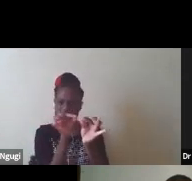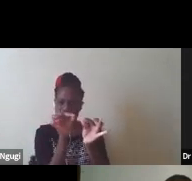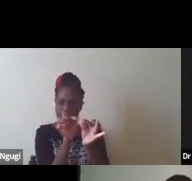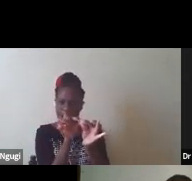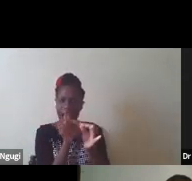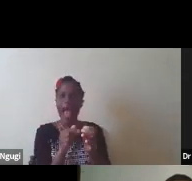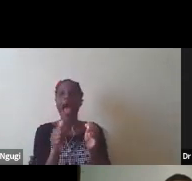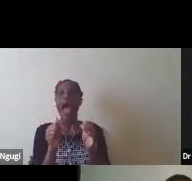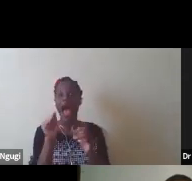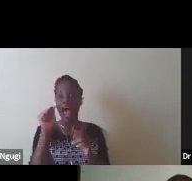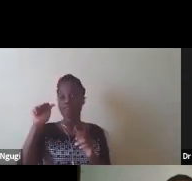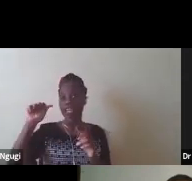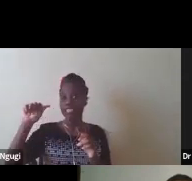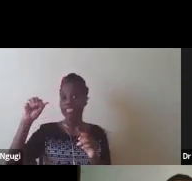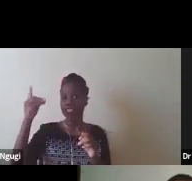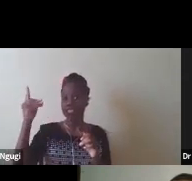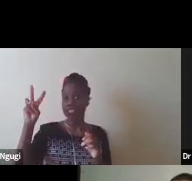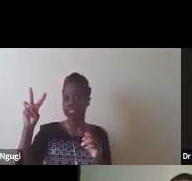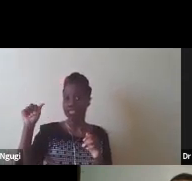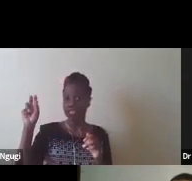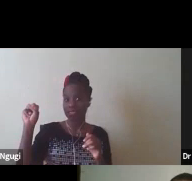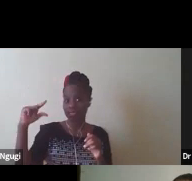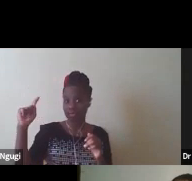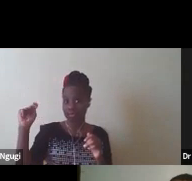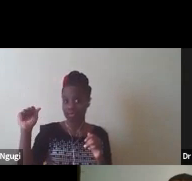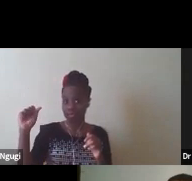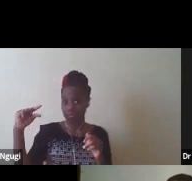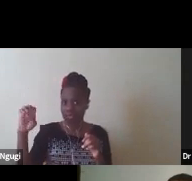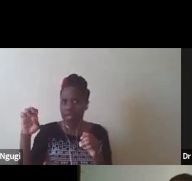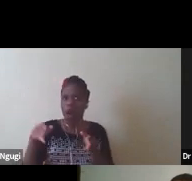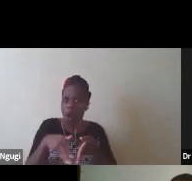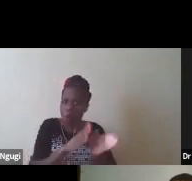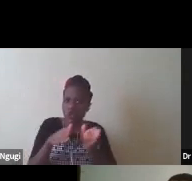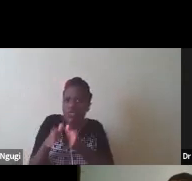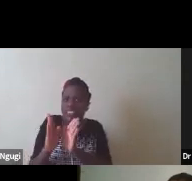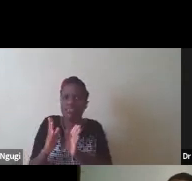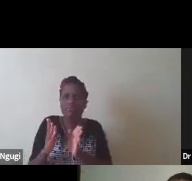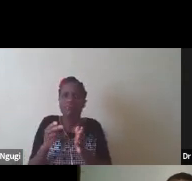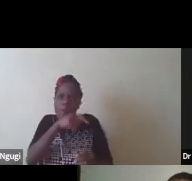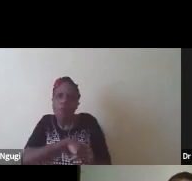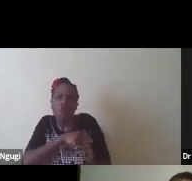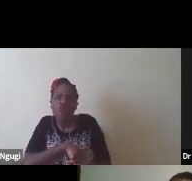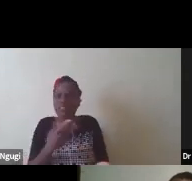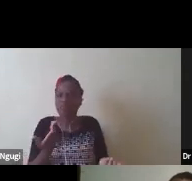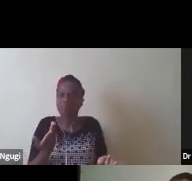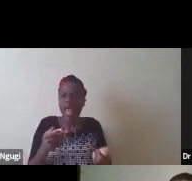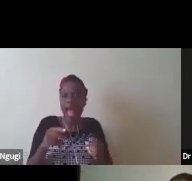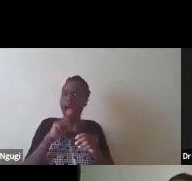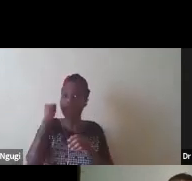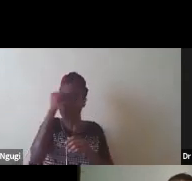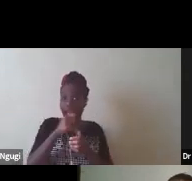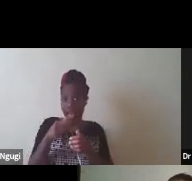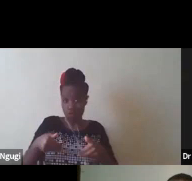advantages or opportunities you've seen, especially in the youth, in the African context,